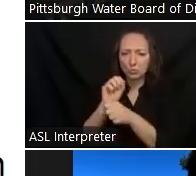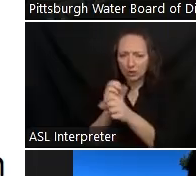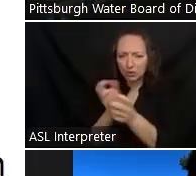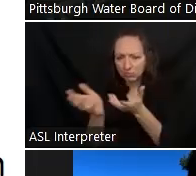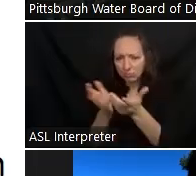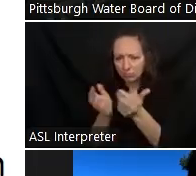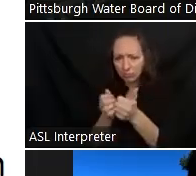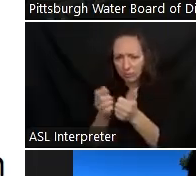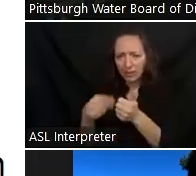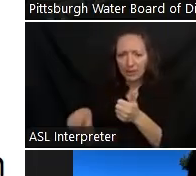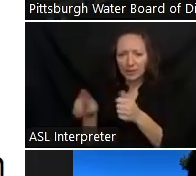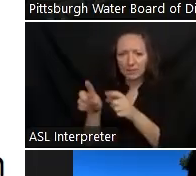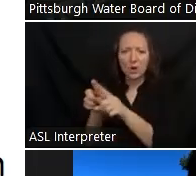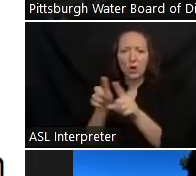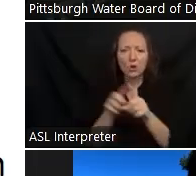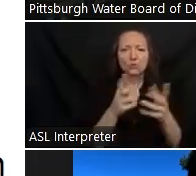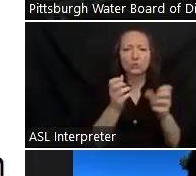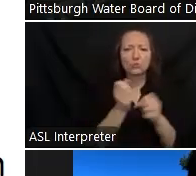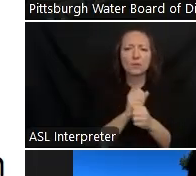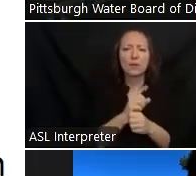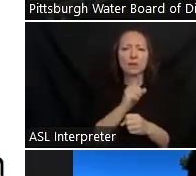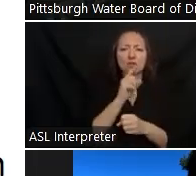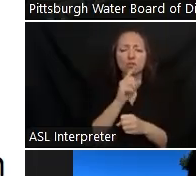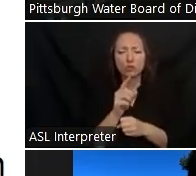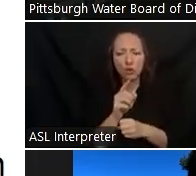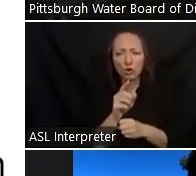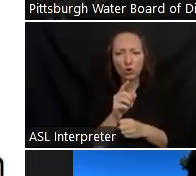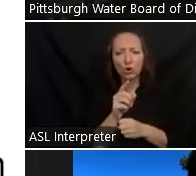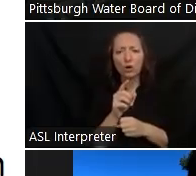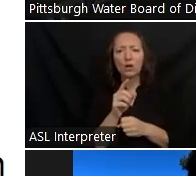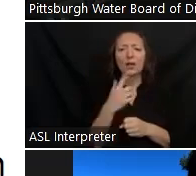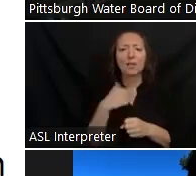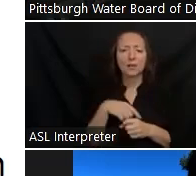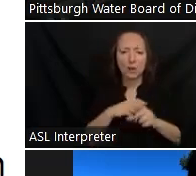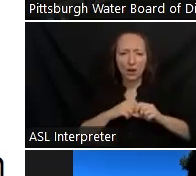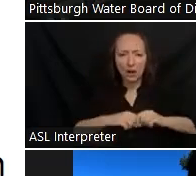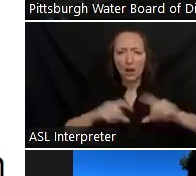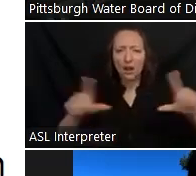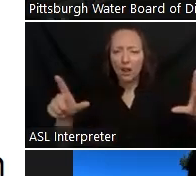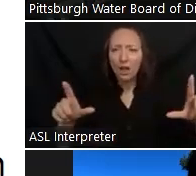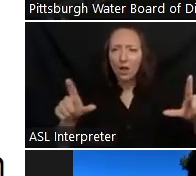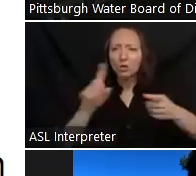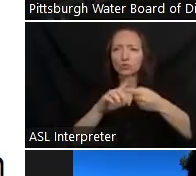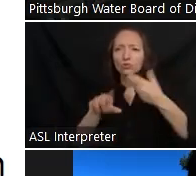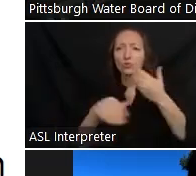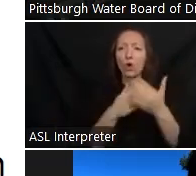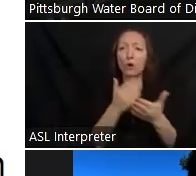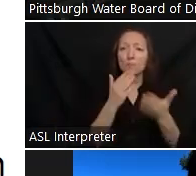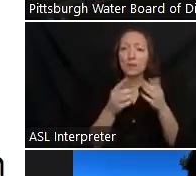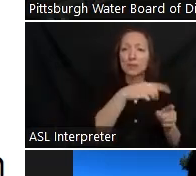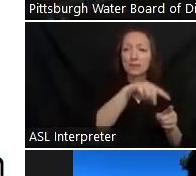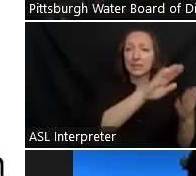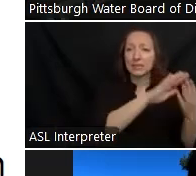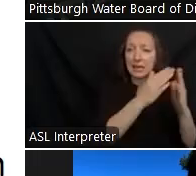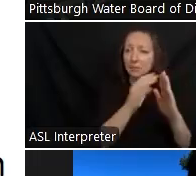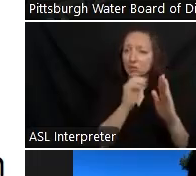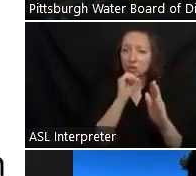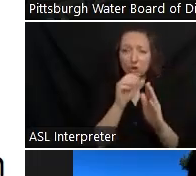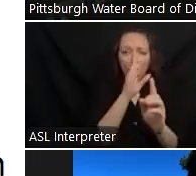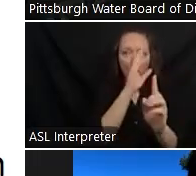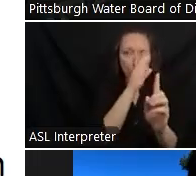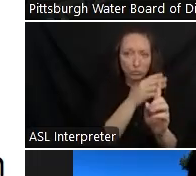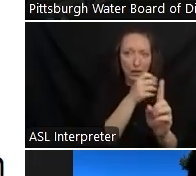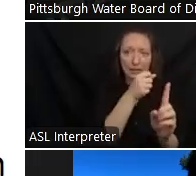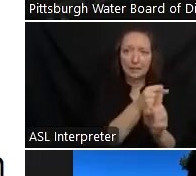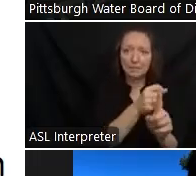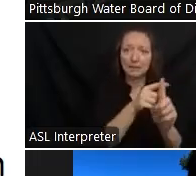may catch literal wind of the work, but may not be tied to the main. That was an important lesson we learned. And